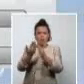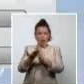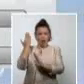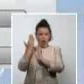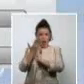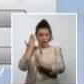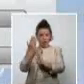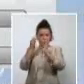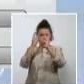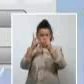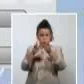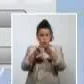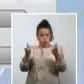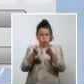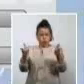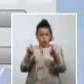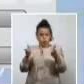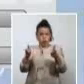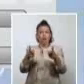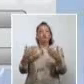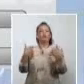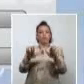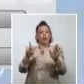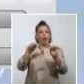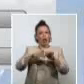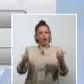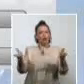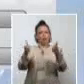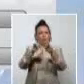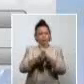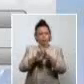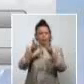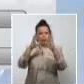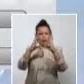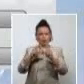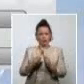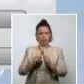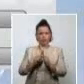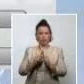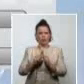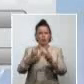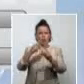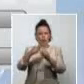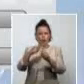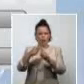new cases. At this moment, Cuba already accumulates